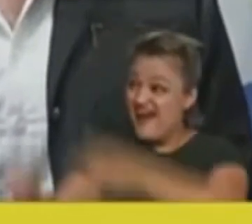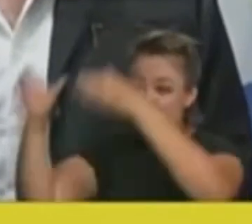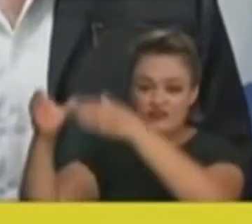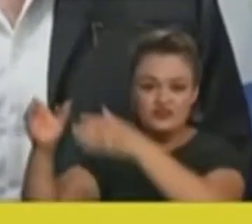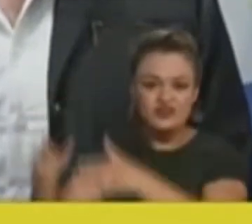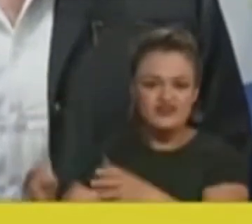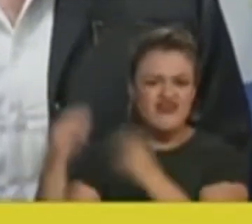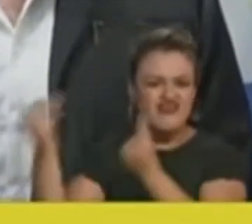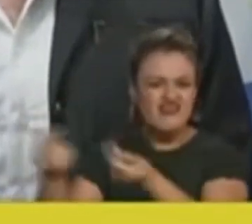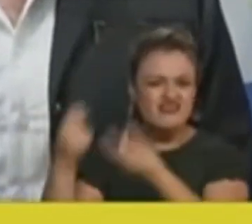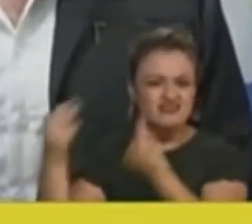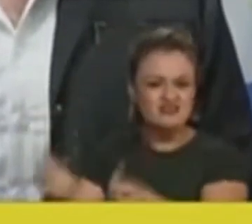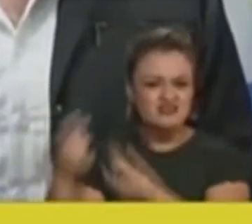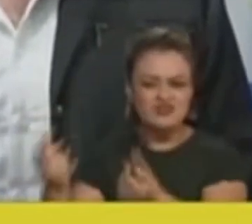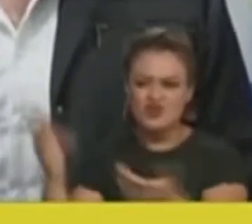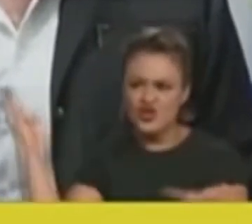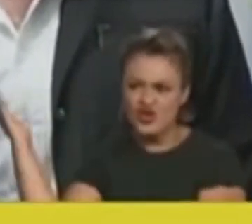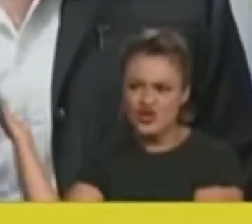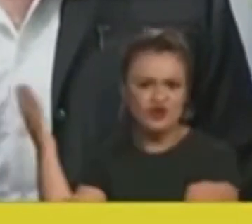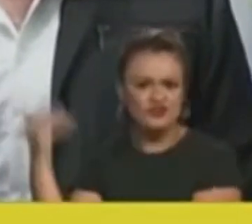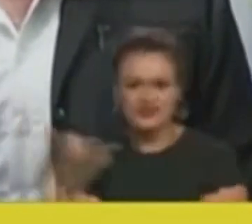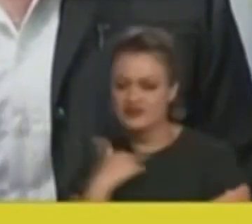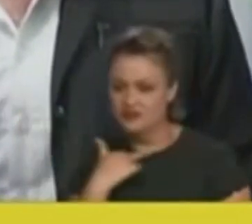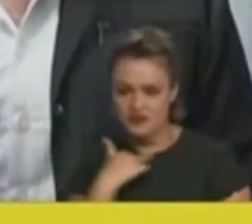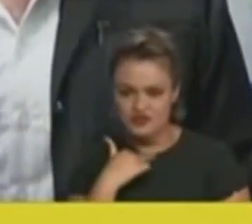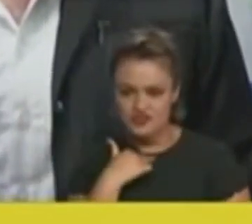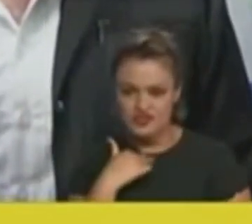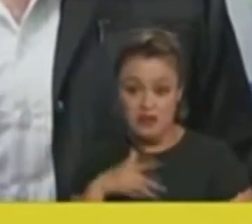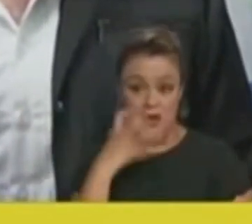all humanity. Those people were in